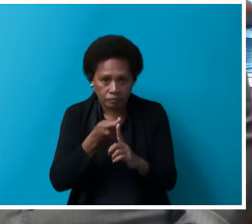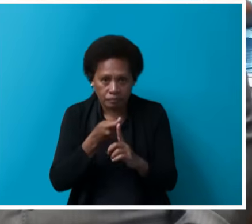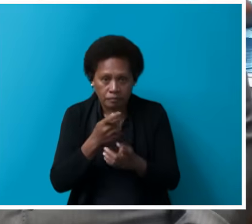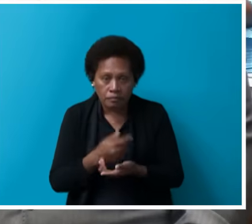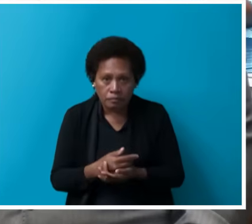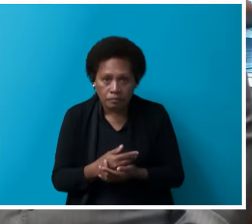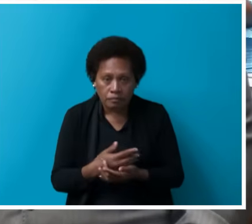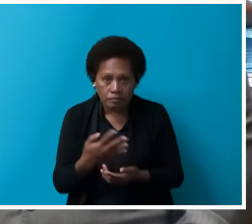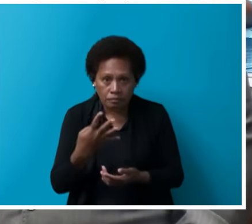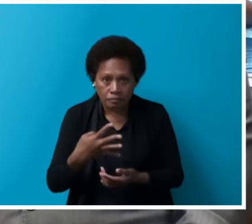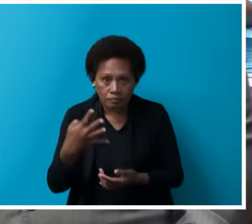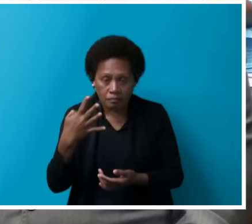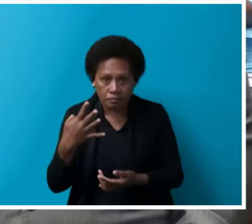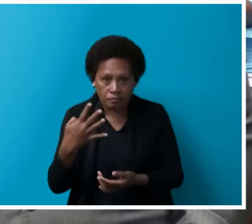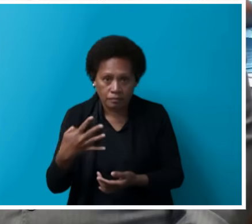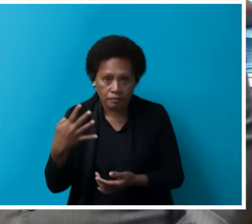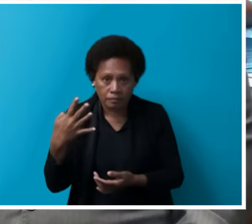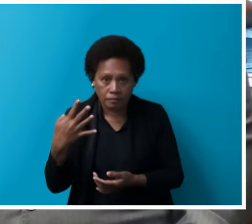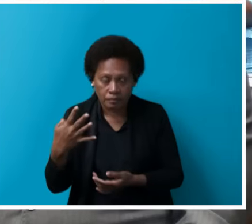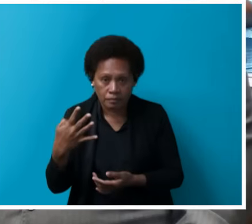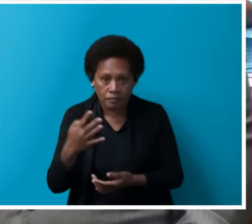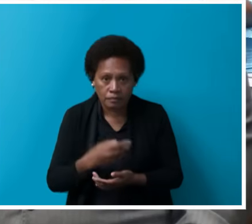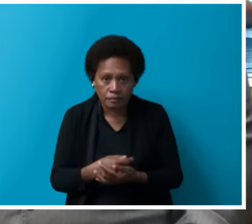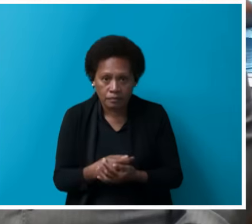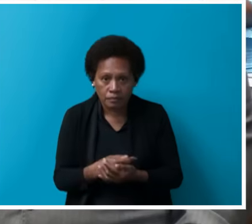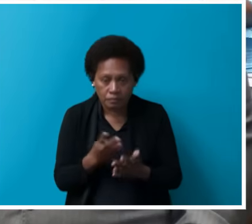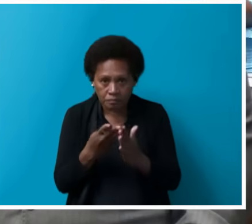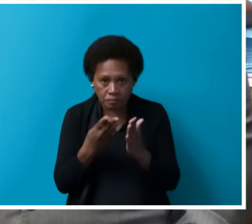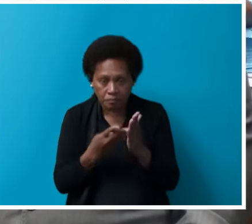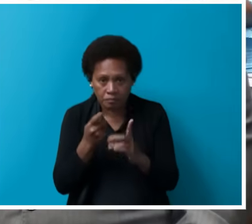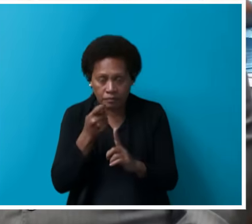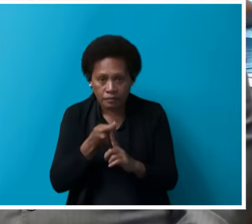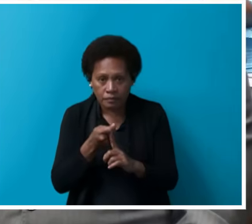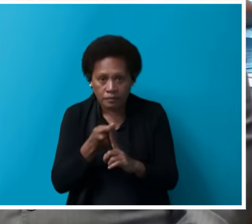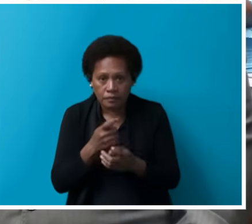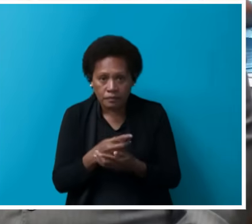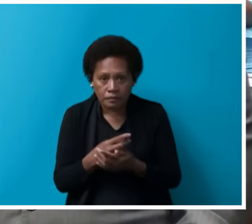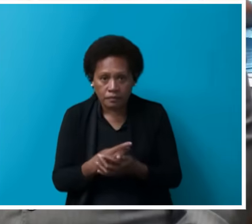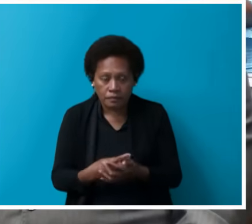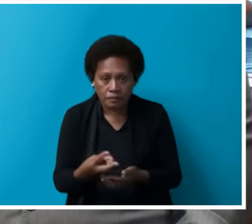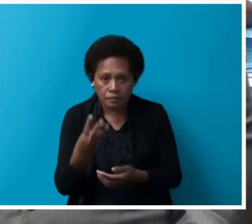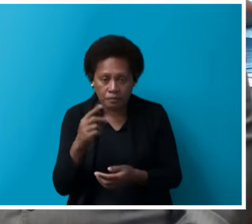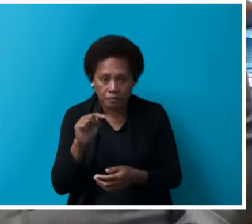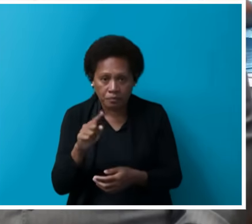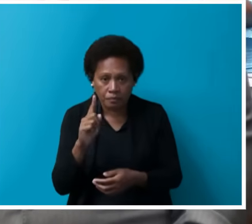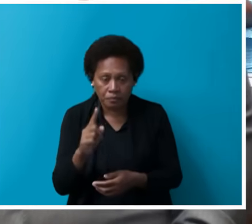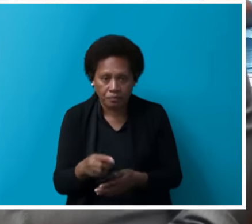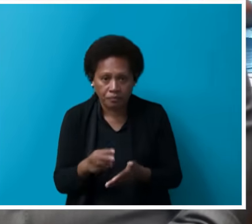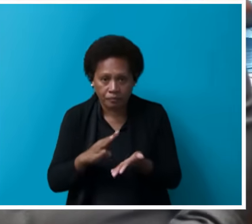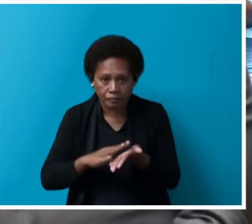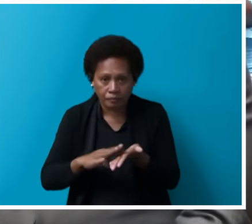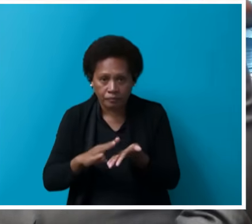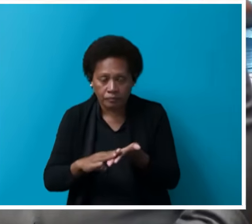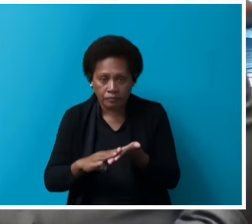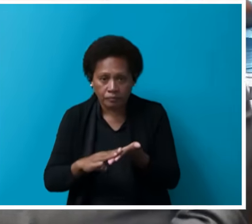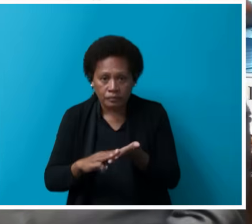99.6% of tax revenue budget target, with actual collections totaling 3.1 billion, against the